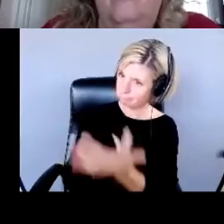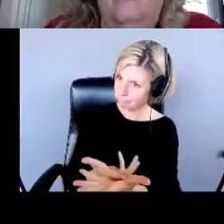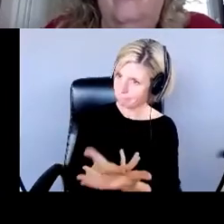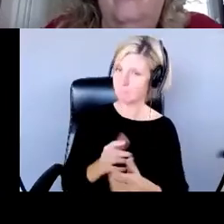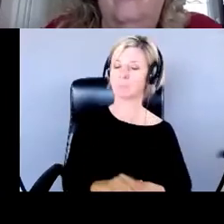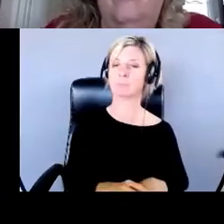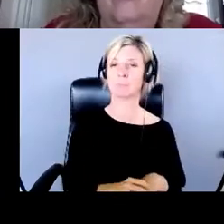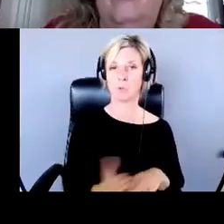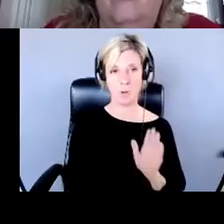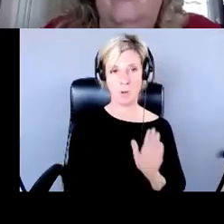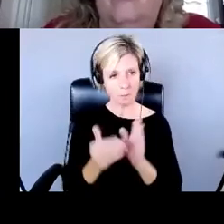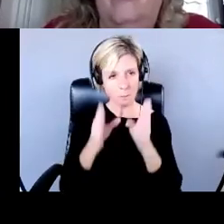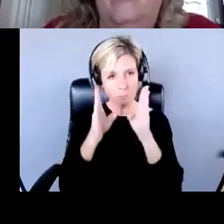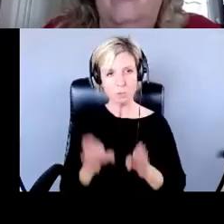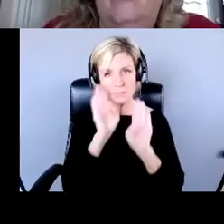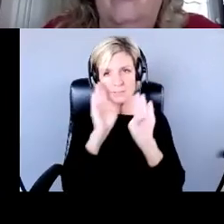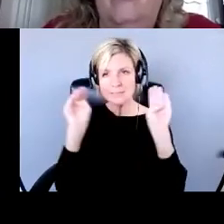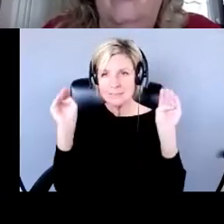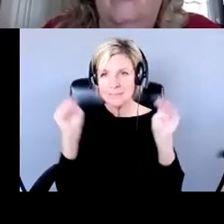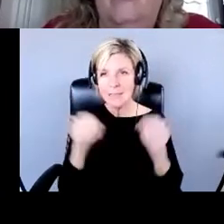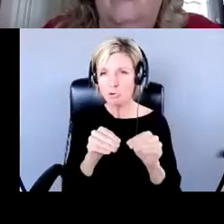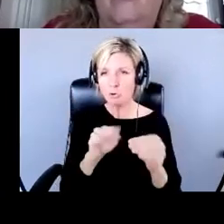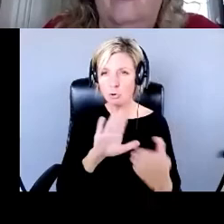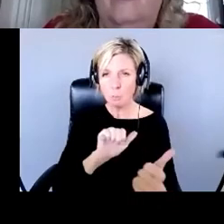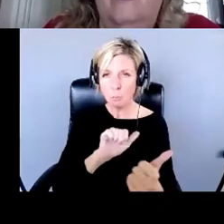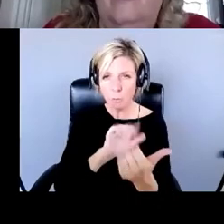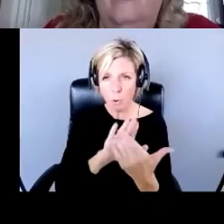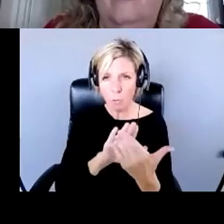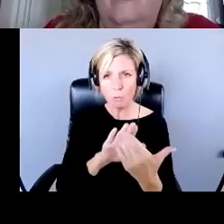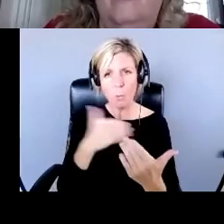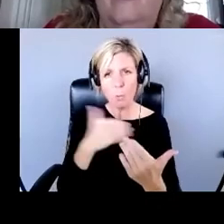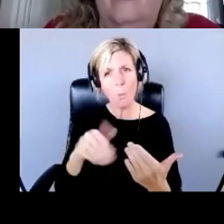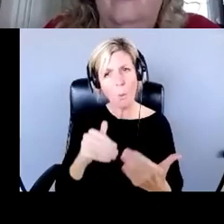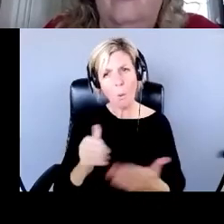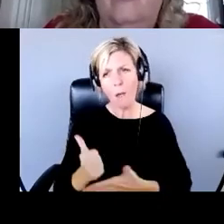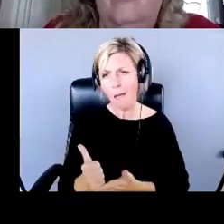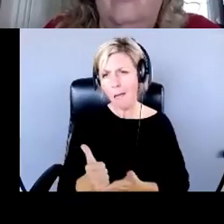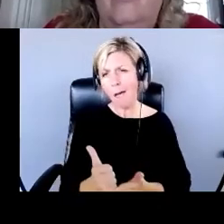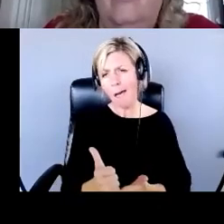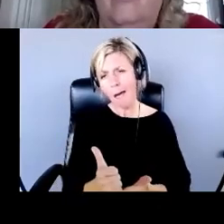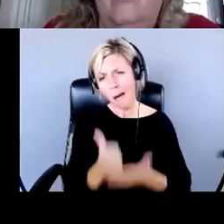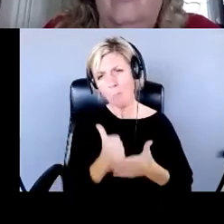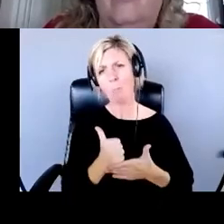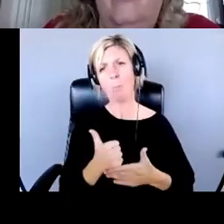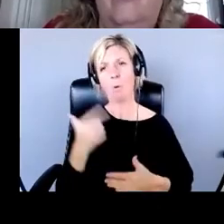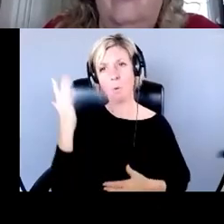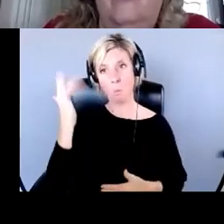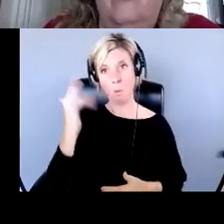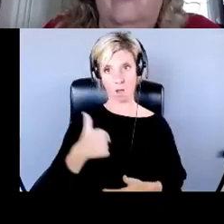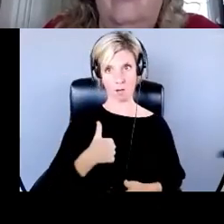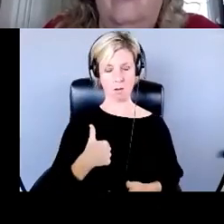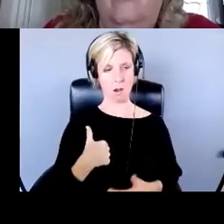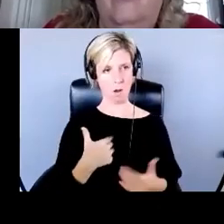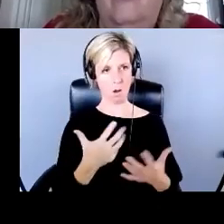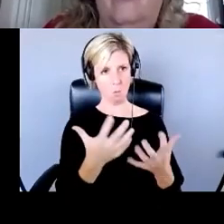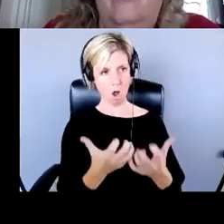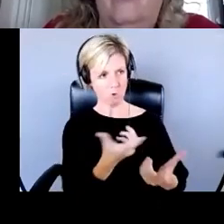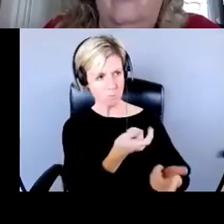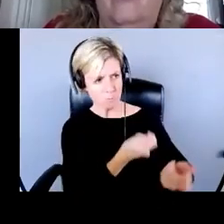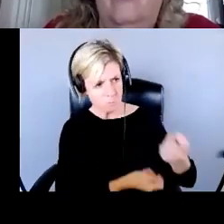approach really grounds me in a sense of, you know, I want to find out what's important to the older